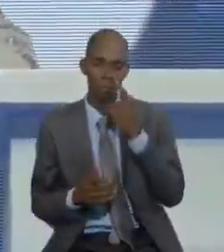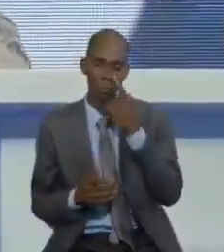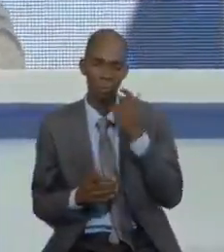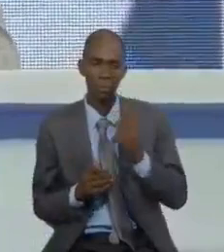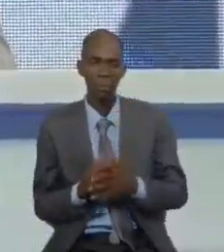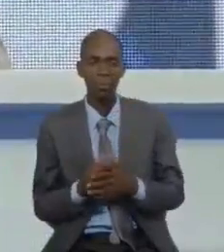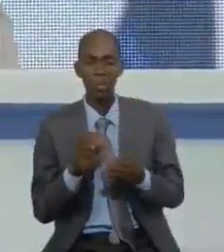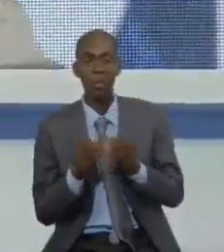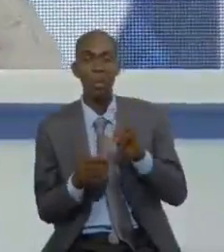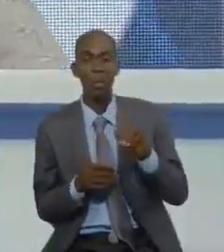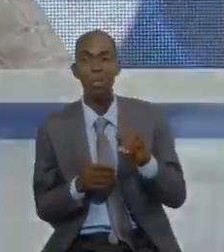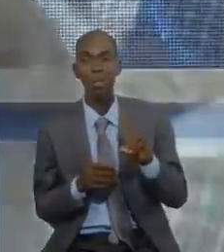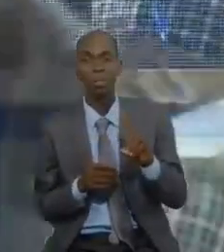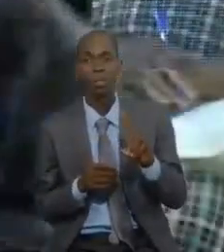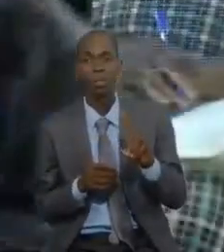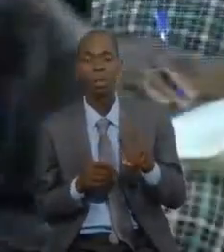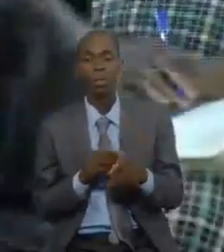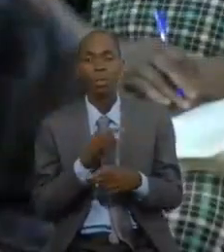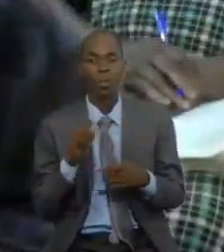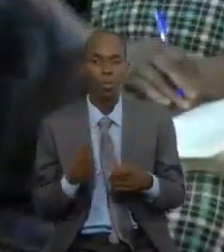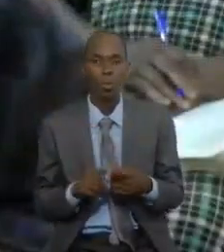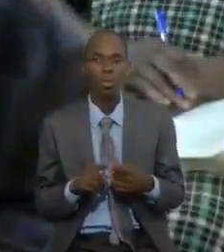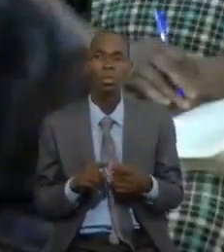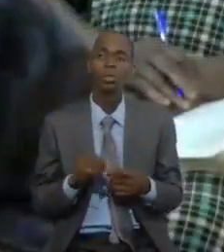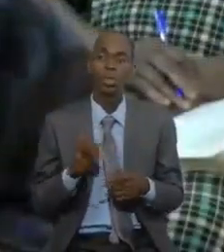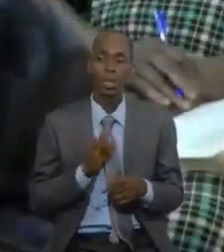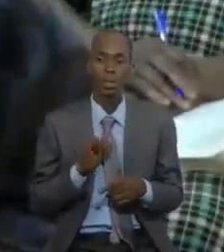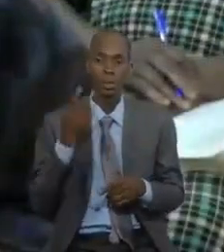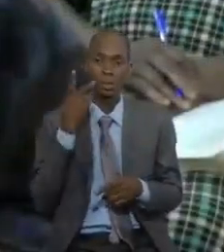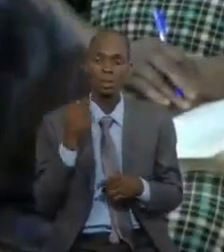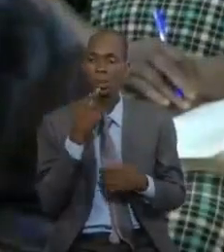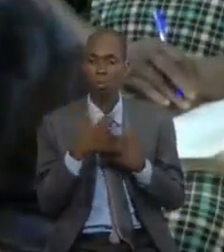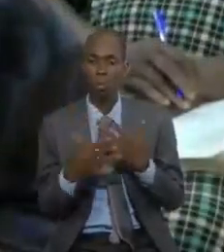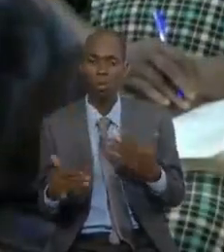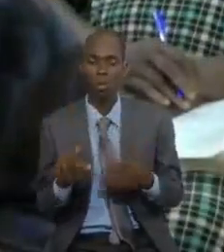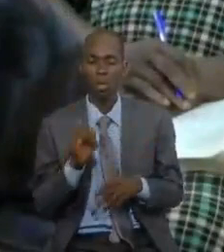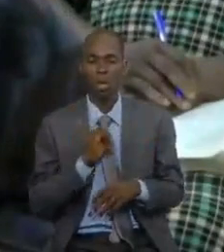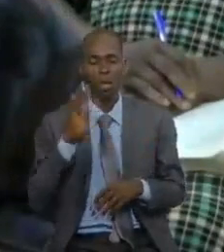Number one, when I see the blood, I will pass over you.